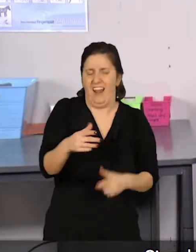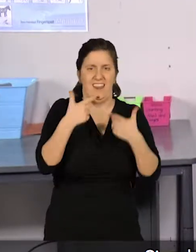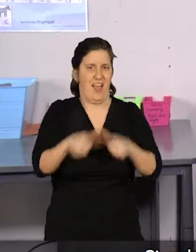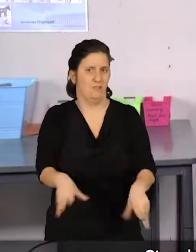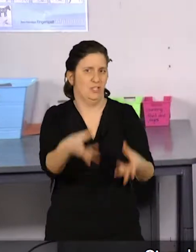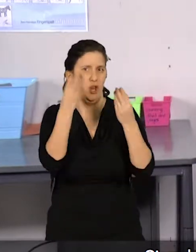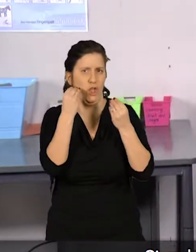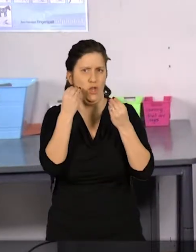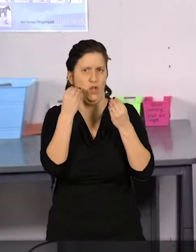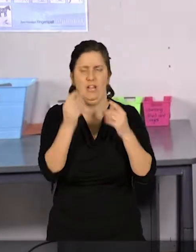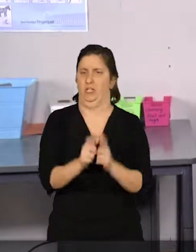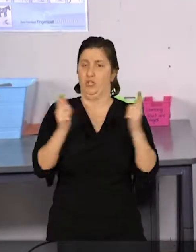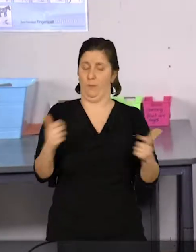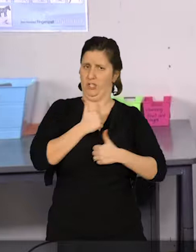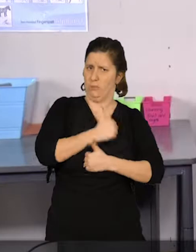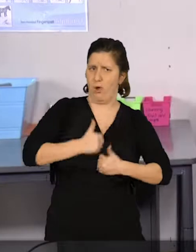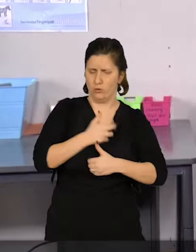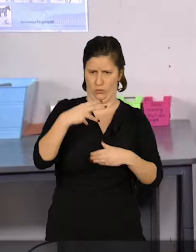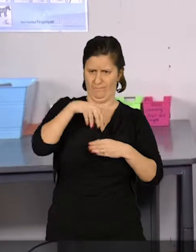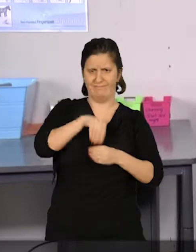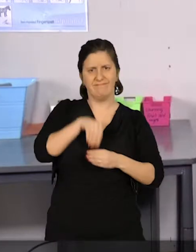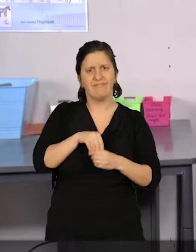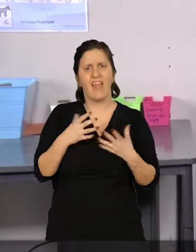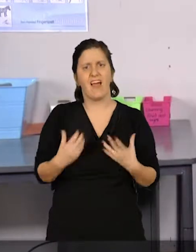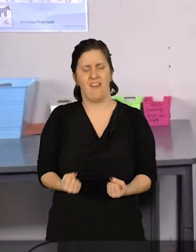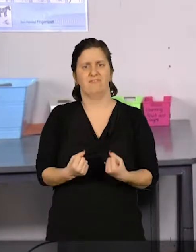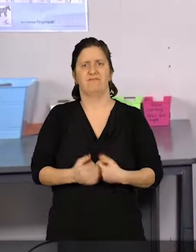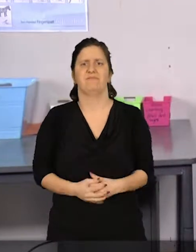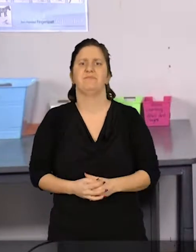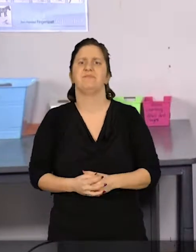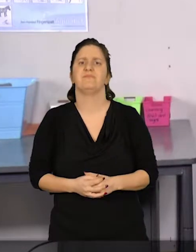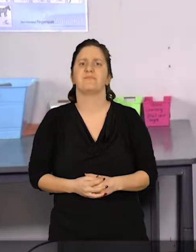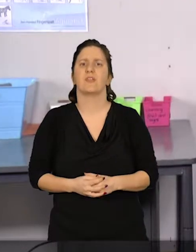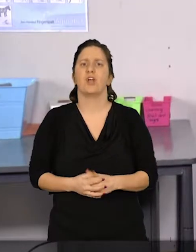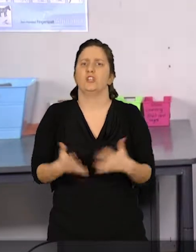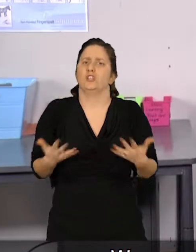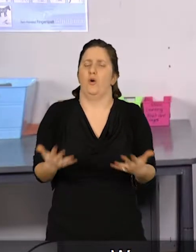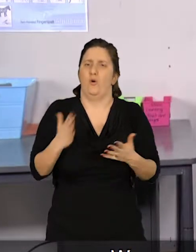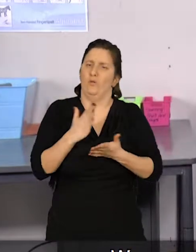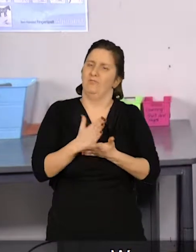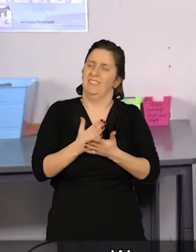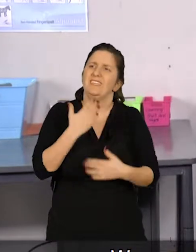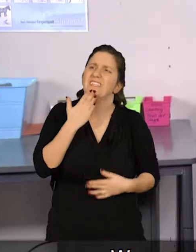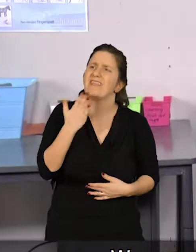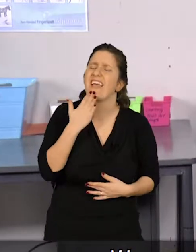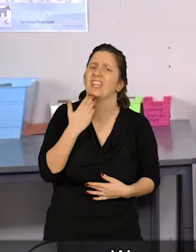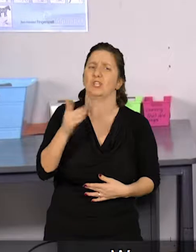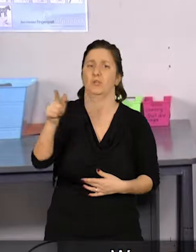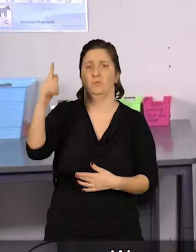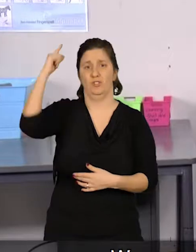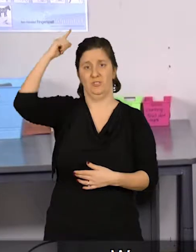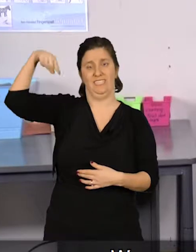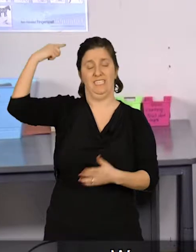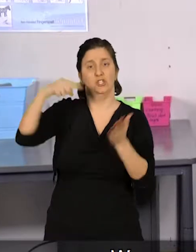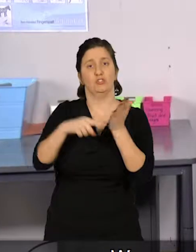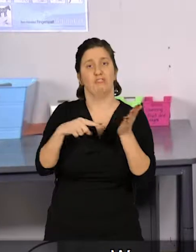fun language to learn. It's just got so much emotion attached to it. We are so much